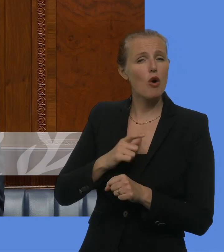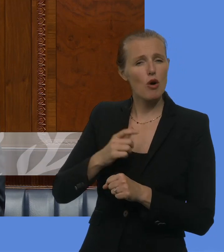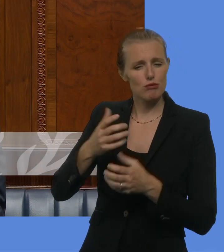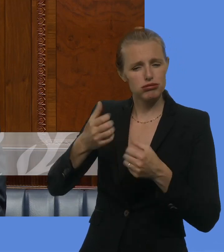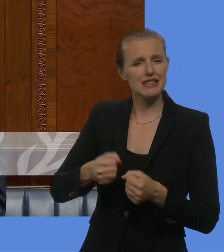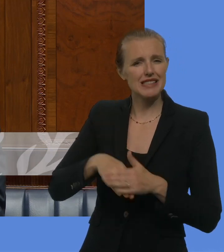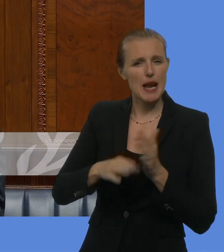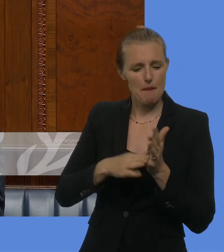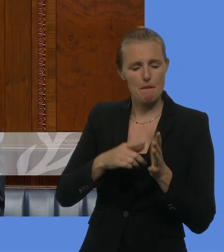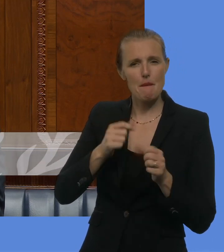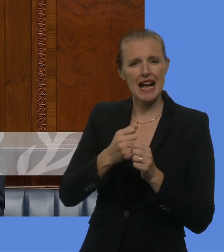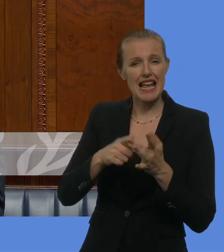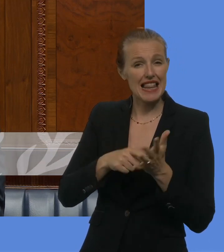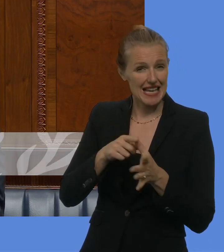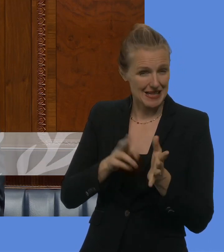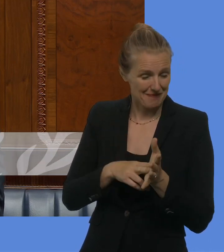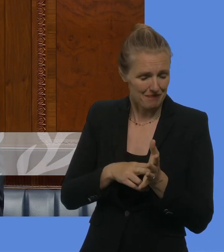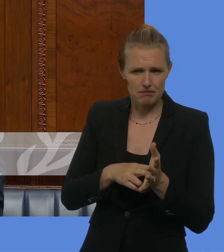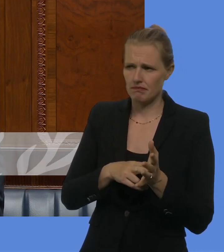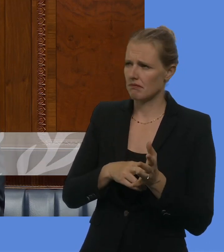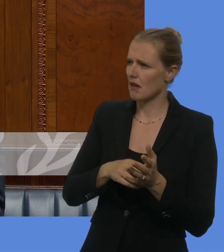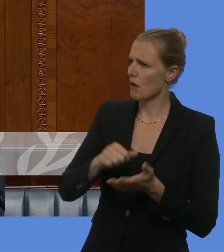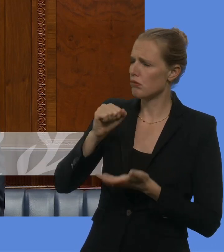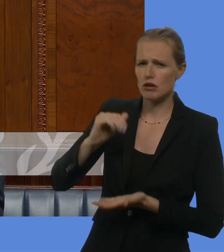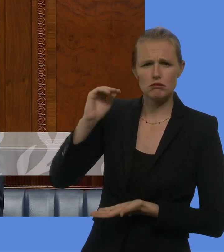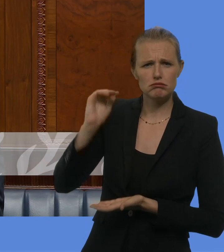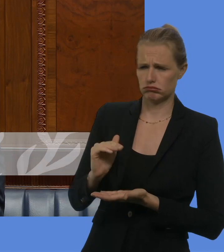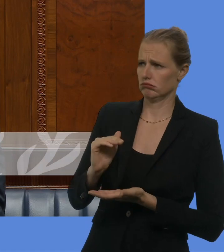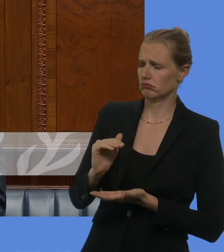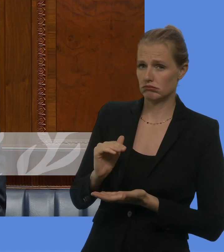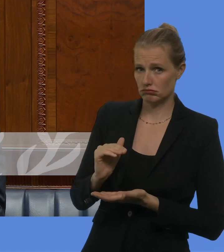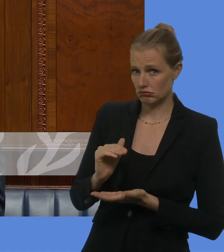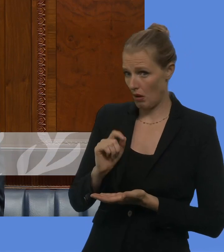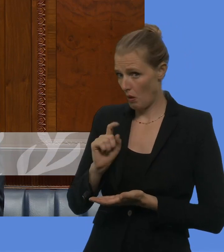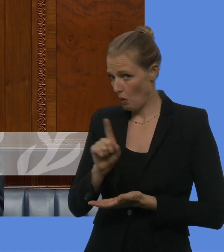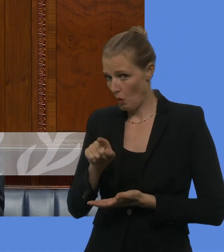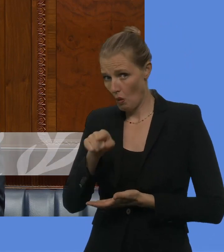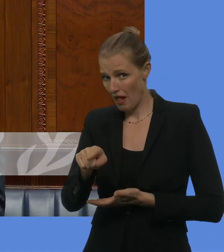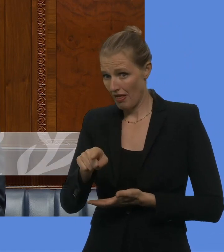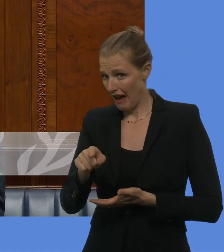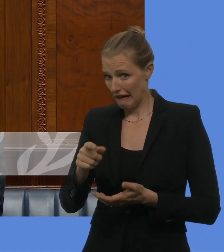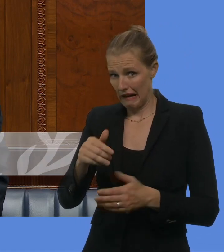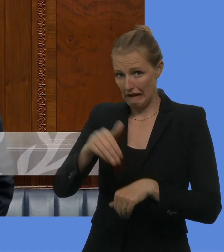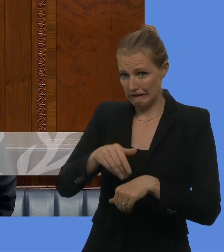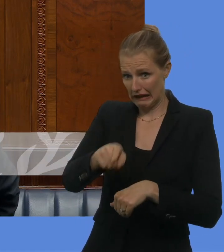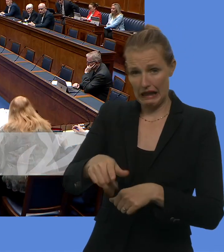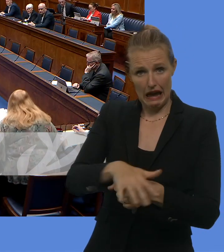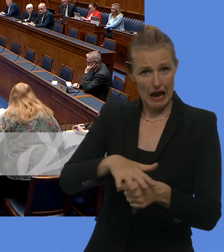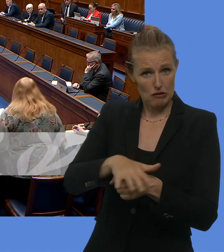following reductions in the budget, how will this reduction impact on the actual work due to take place at the correctional facility?